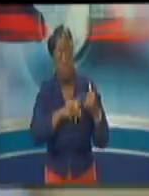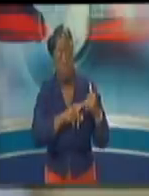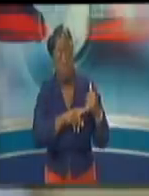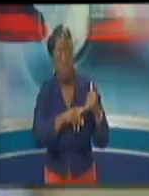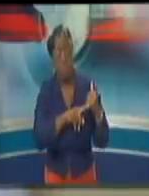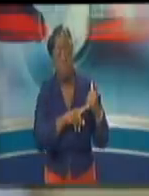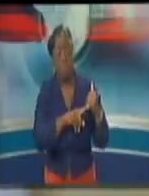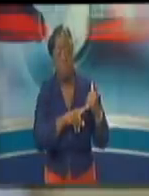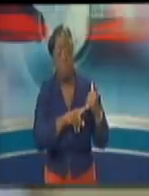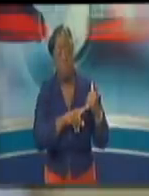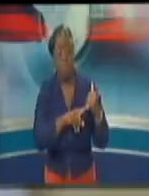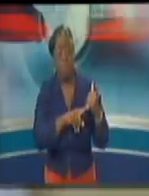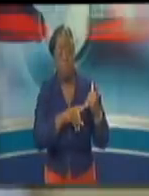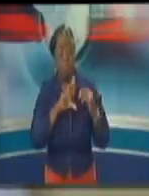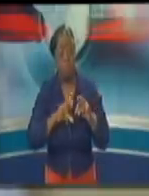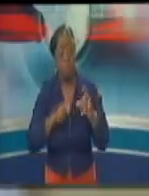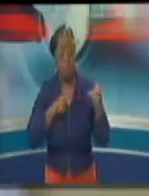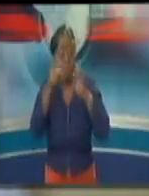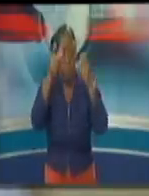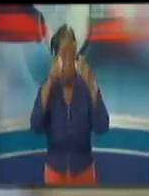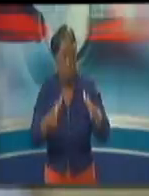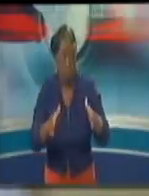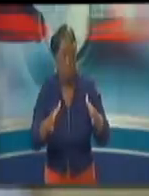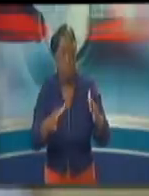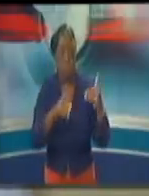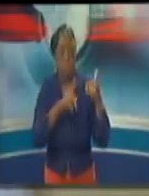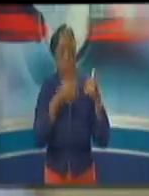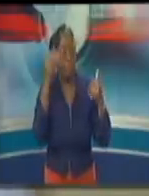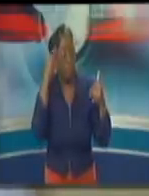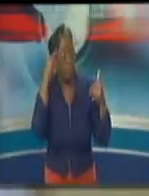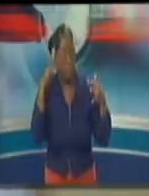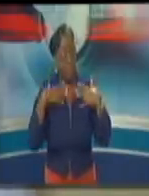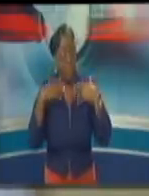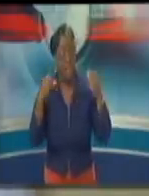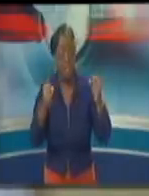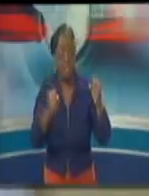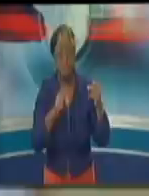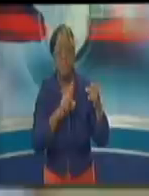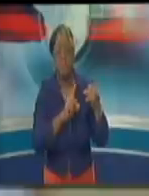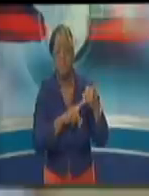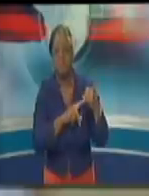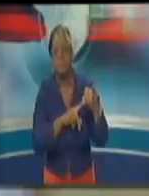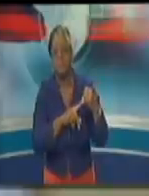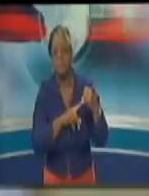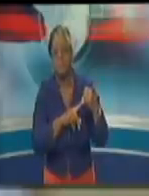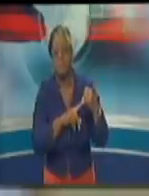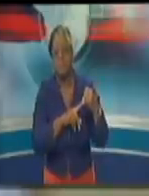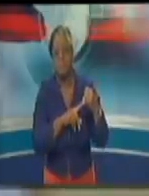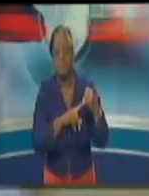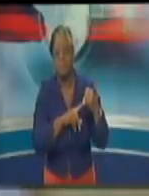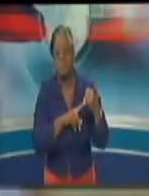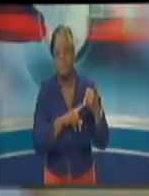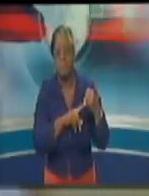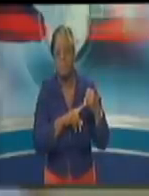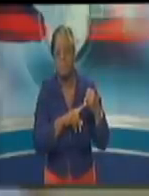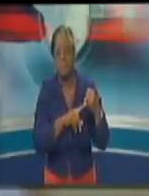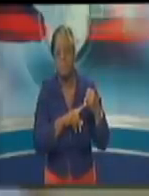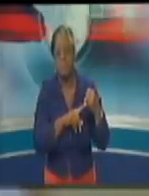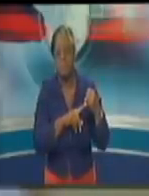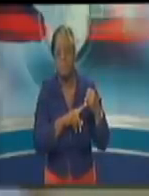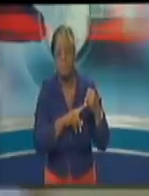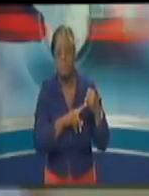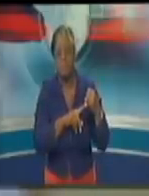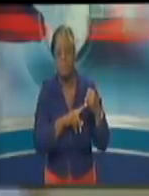Othello. Doctor, we've noticed that there are posts on social media that are almost guilting people who haven't been able to be